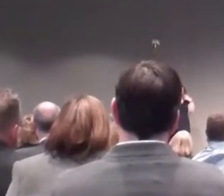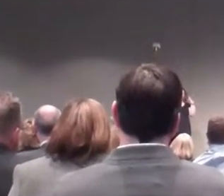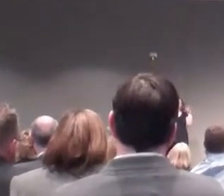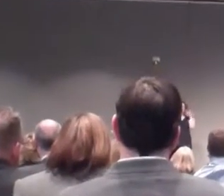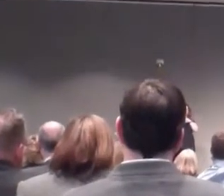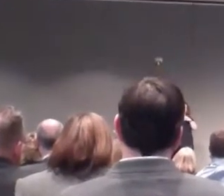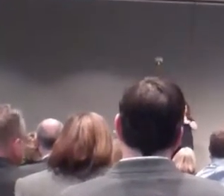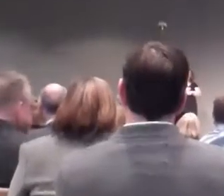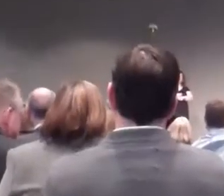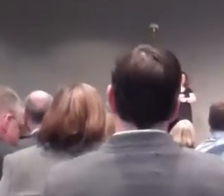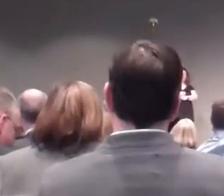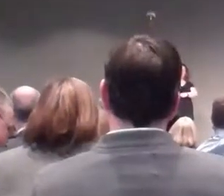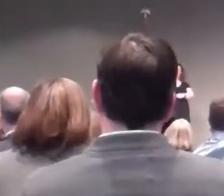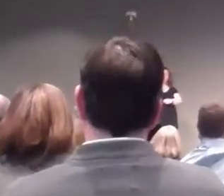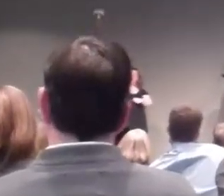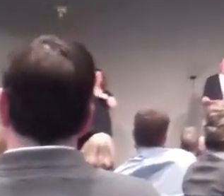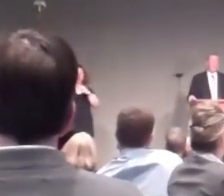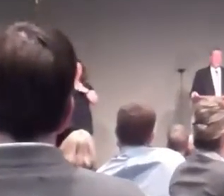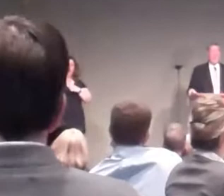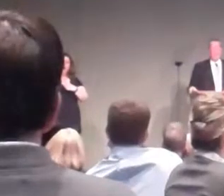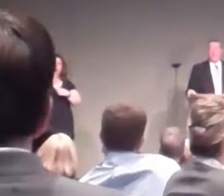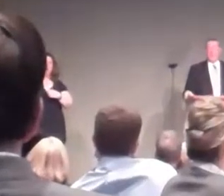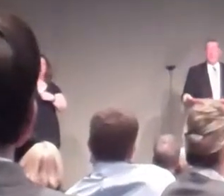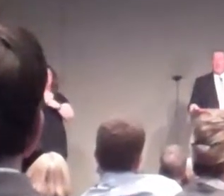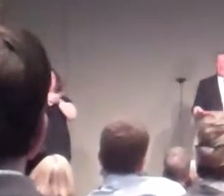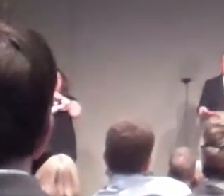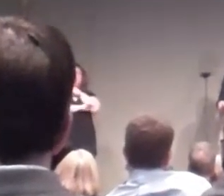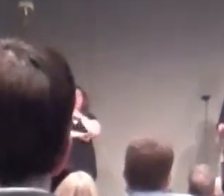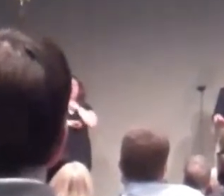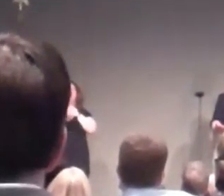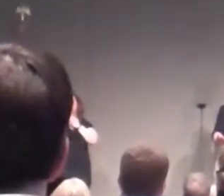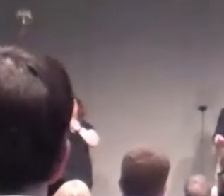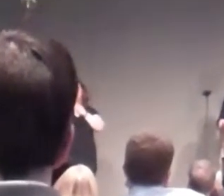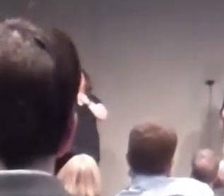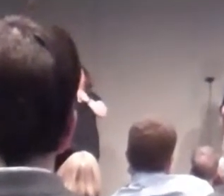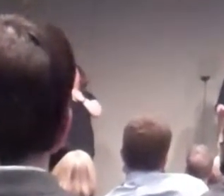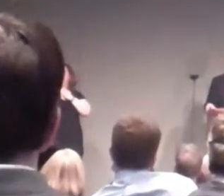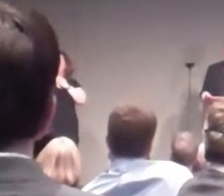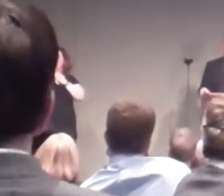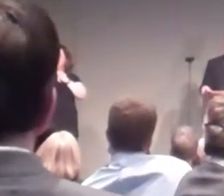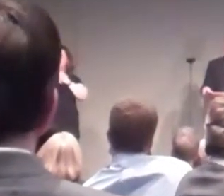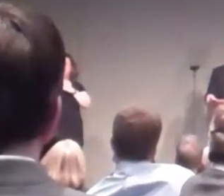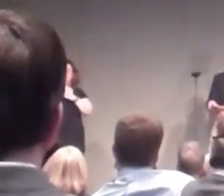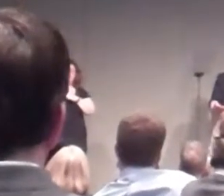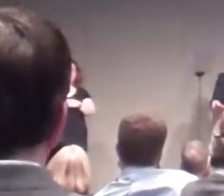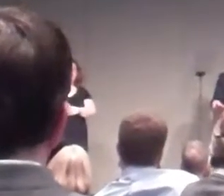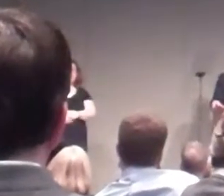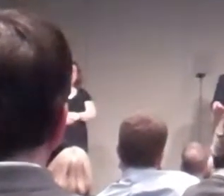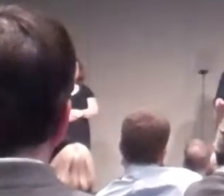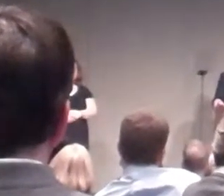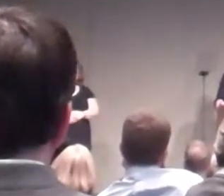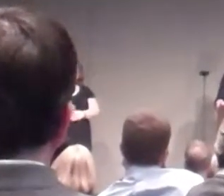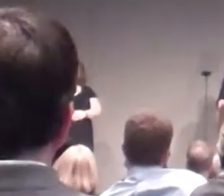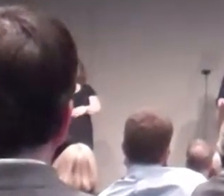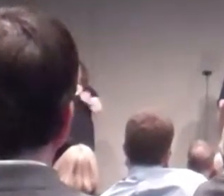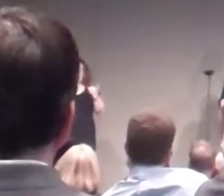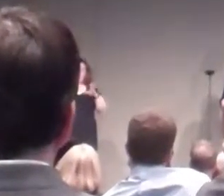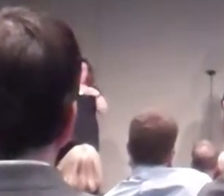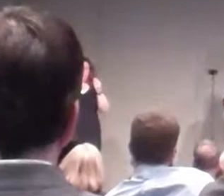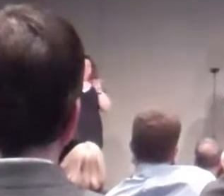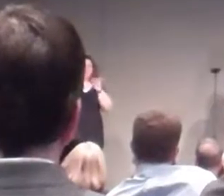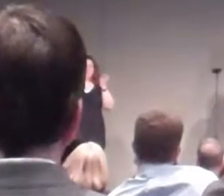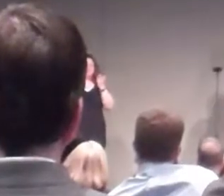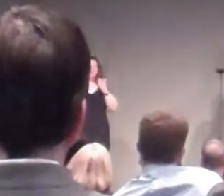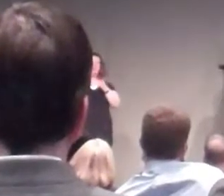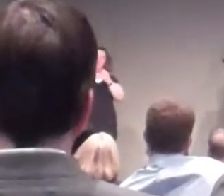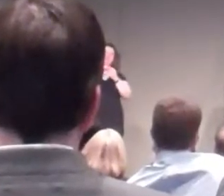departments of Akron, Cuyahoga Falls and Townage into the county's Division of Building Standards. We now provide services to